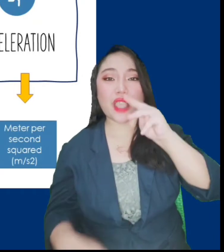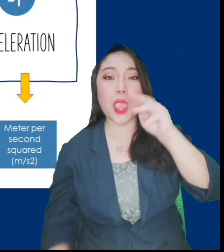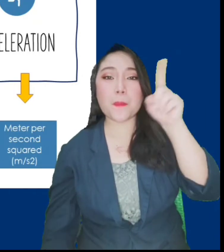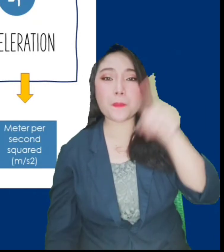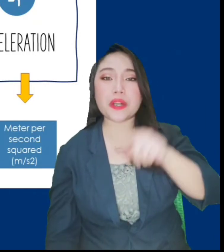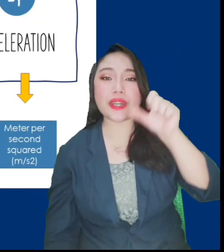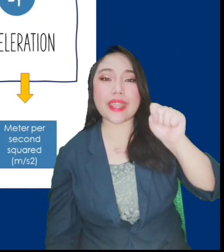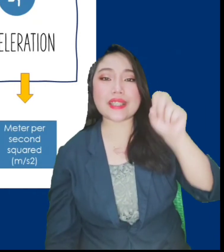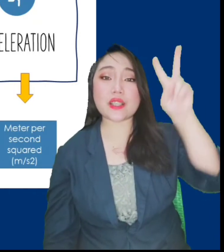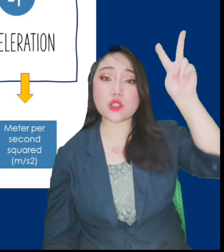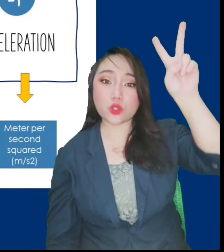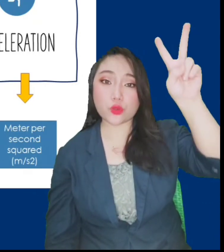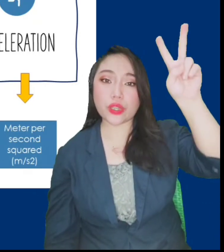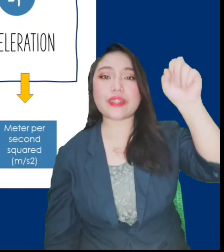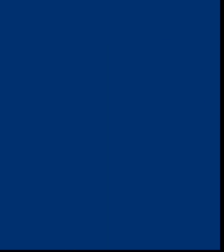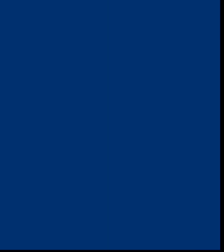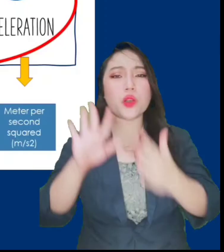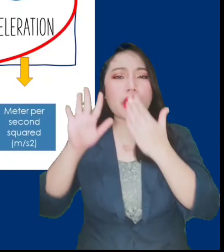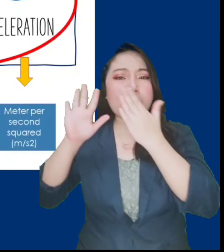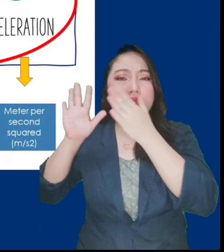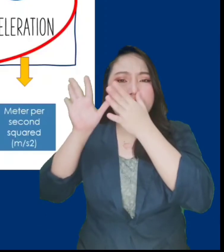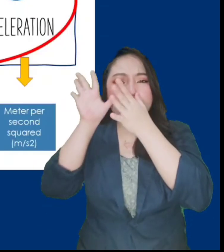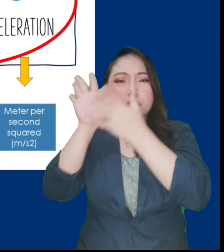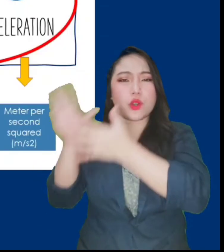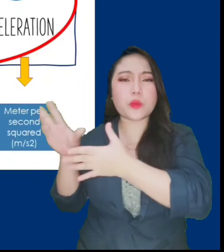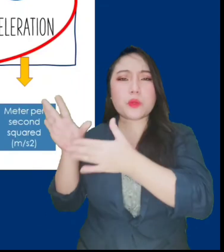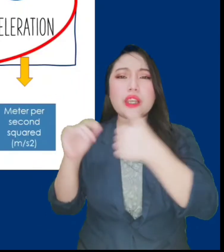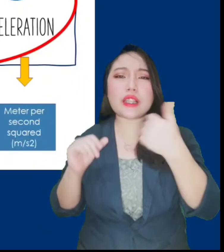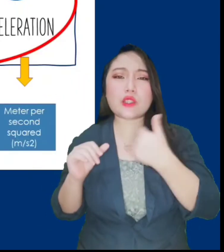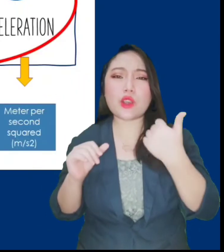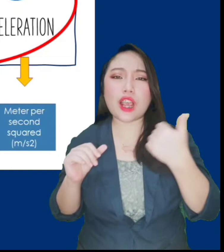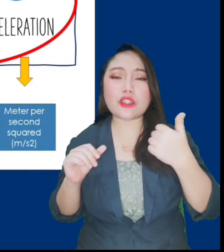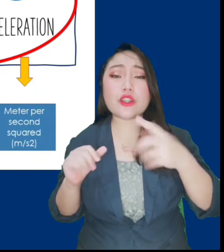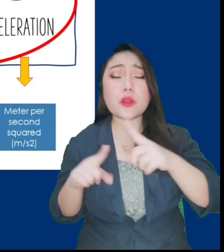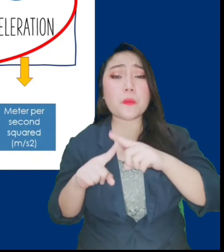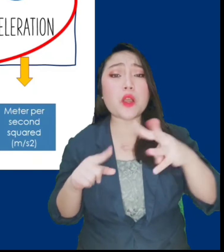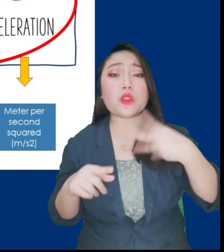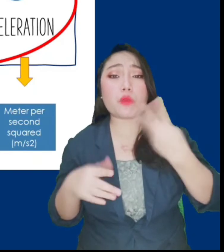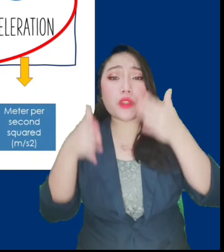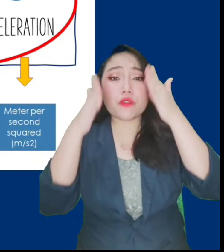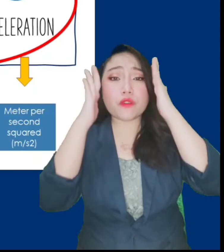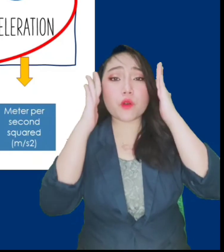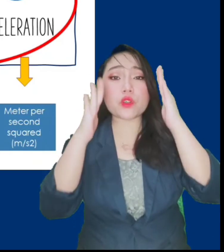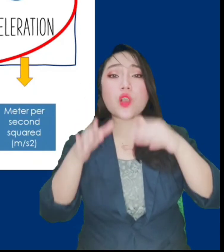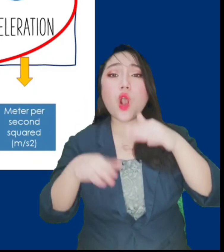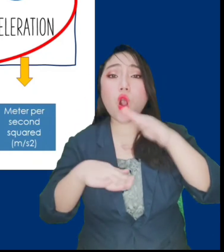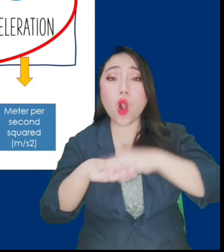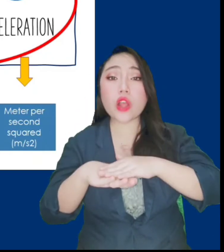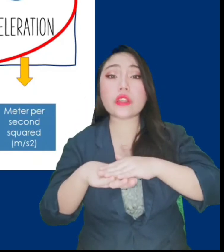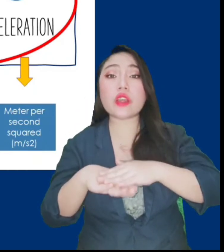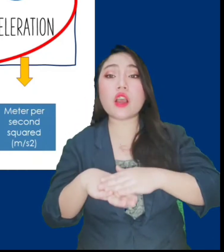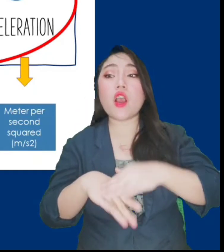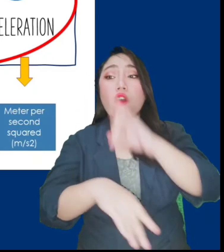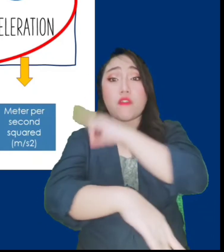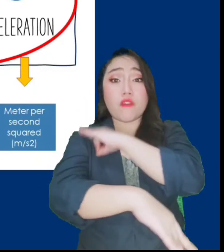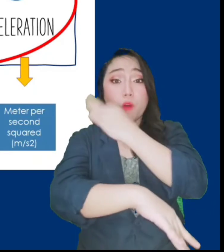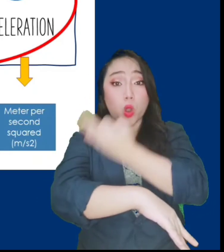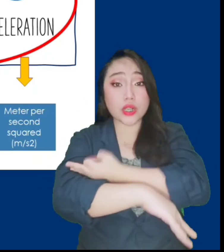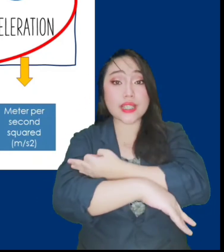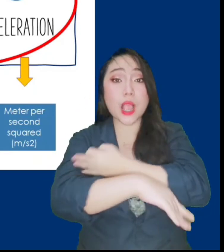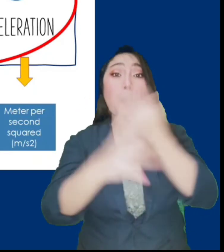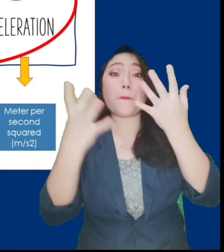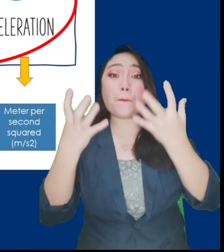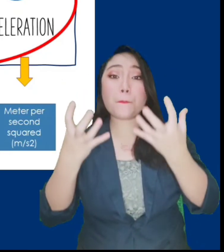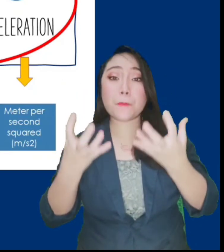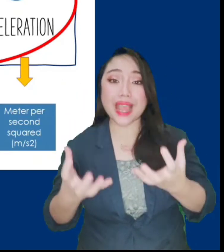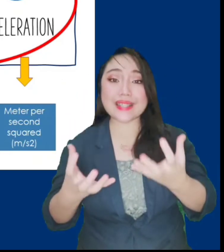squared or ms2. Now let's ignore ignore the other units first, okay?